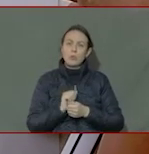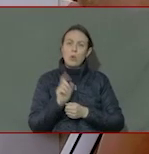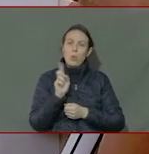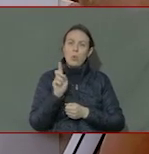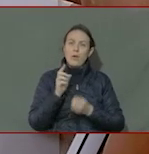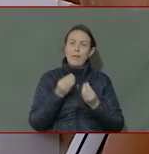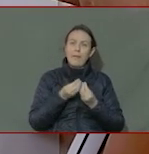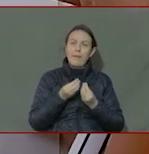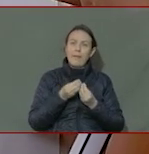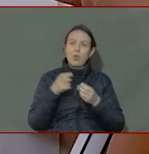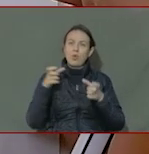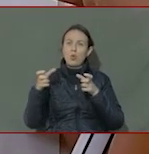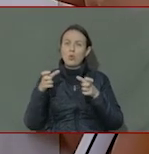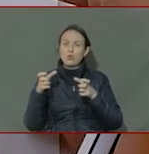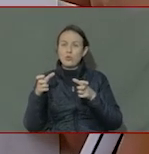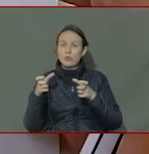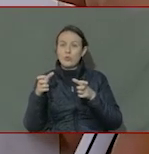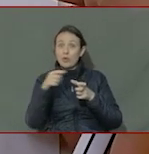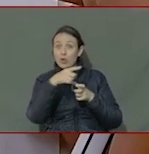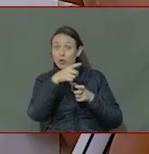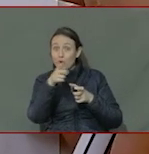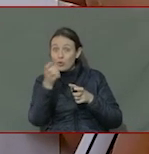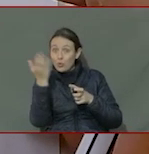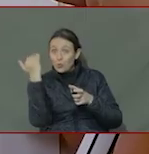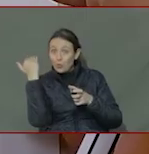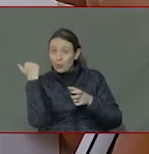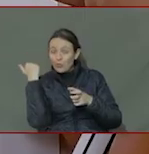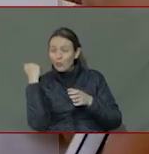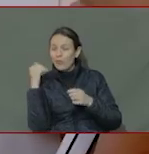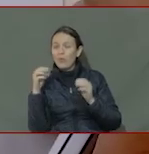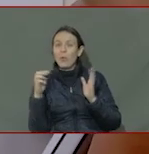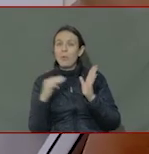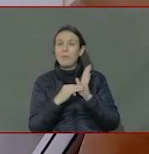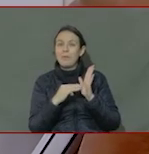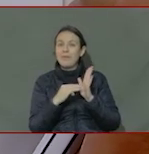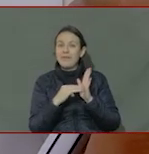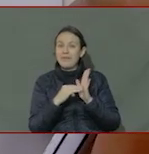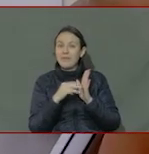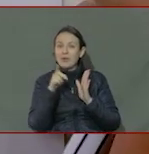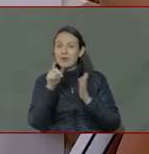Shout out the answer. If you were matric that year, what would you have written at 1.5.5?